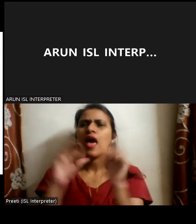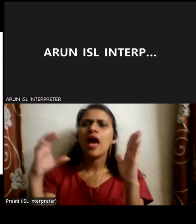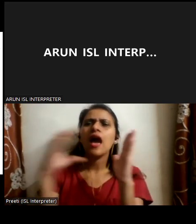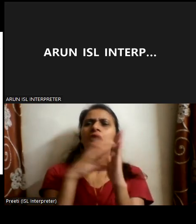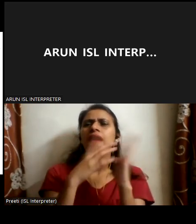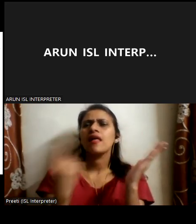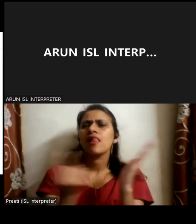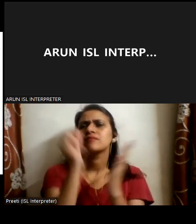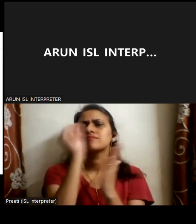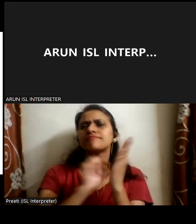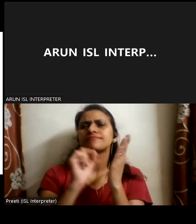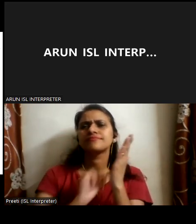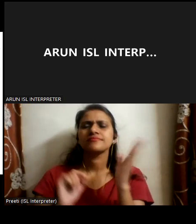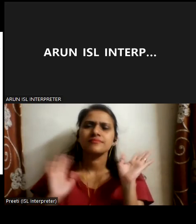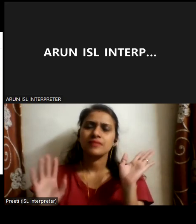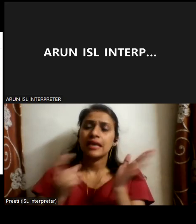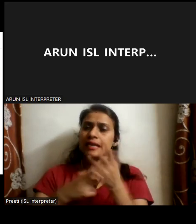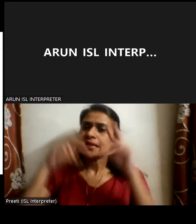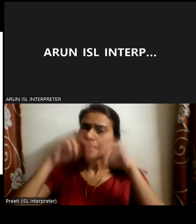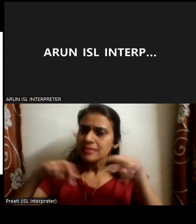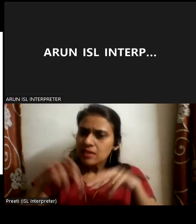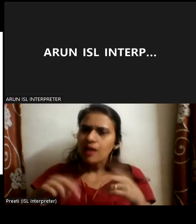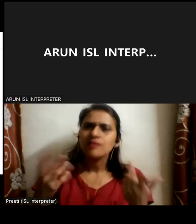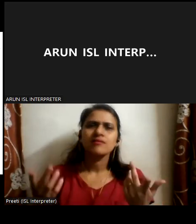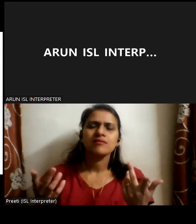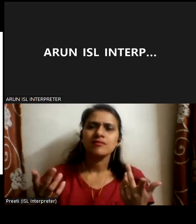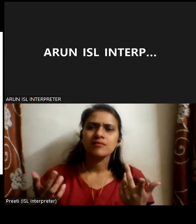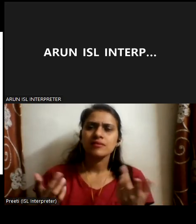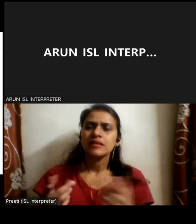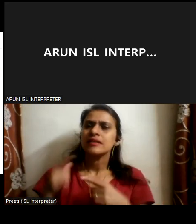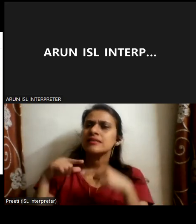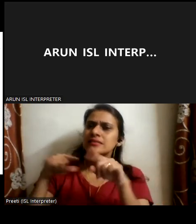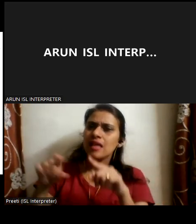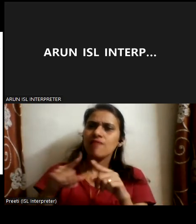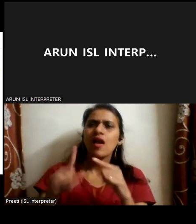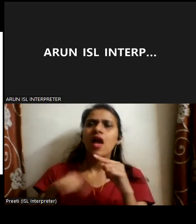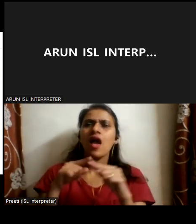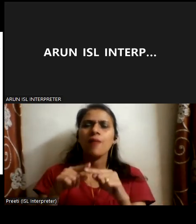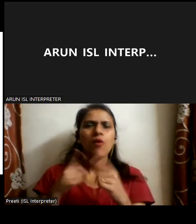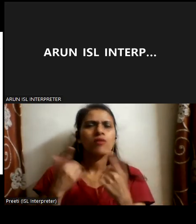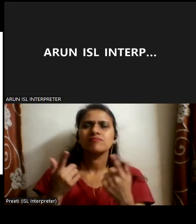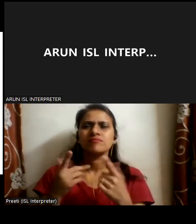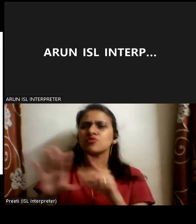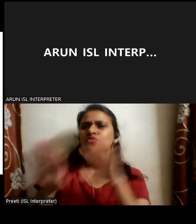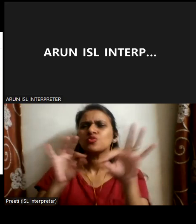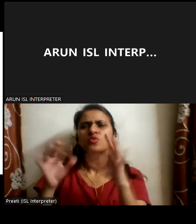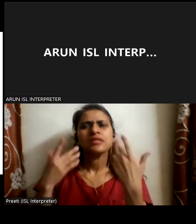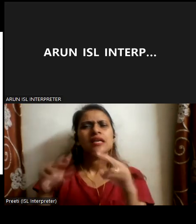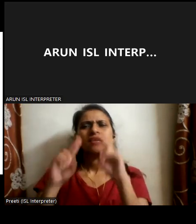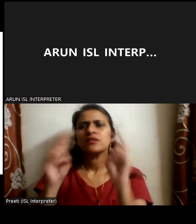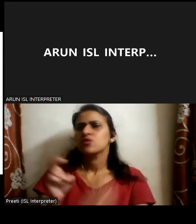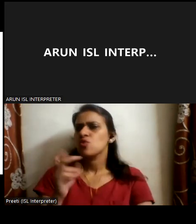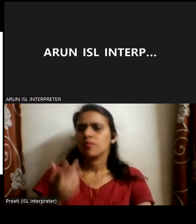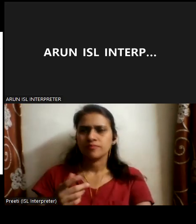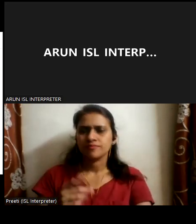and you can research. You will have to basically do a disk research to write anything. You can take up a topic of